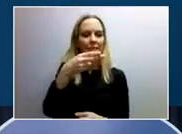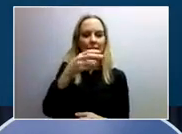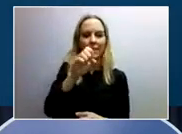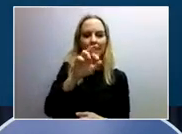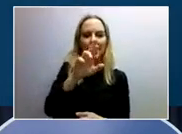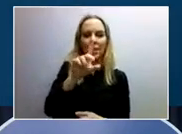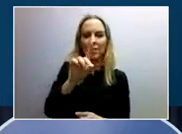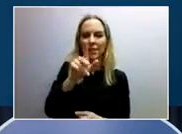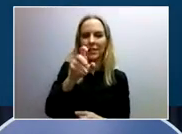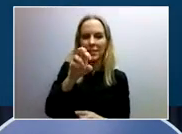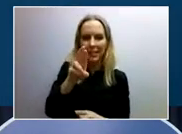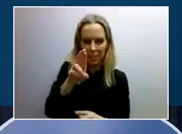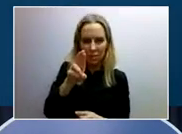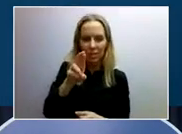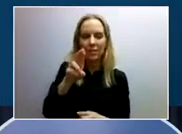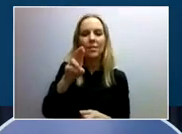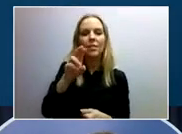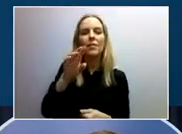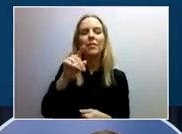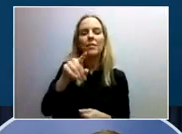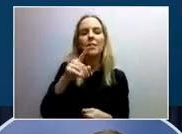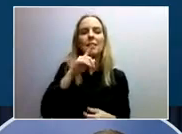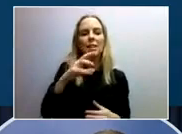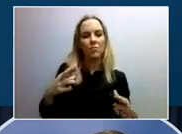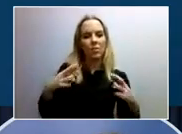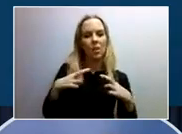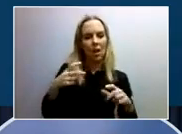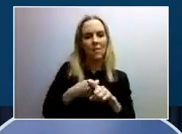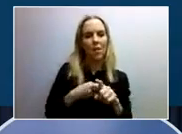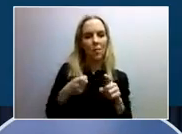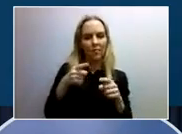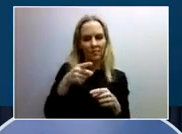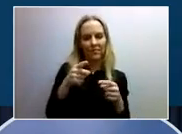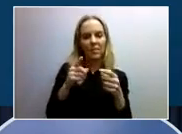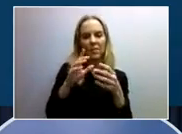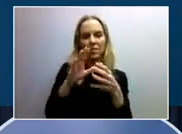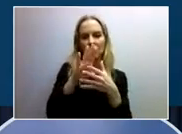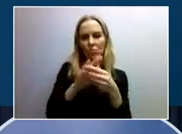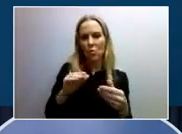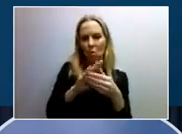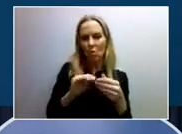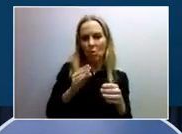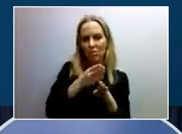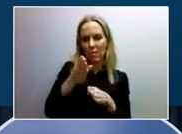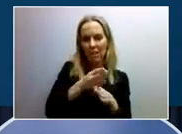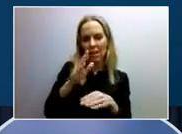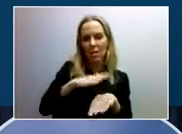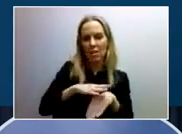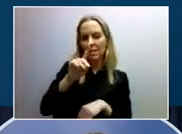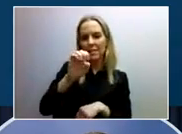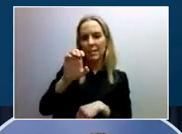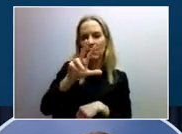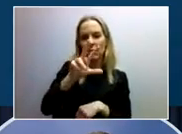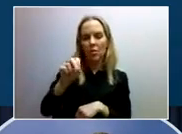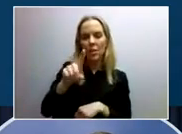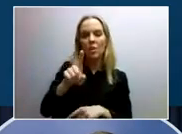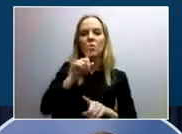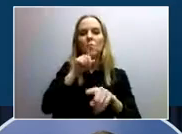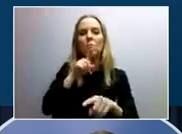Hall of Fame. Jack retired from a storied career on December 30th. He reported for the Herald-Leader newspaper